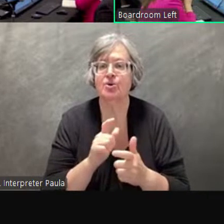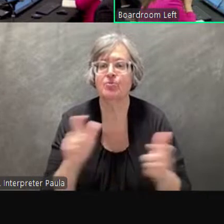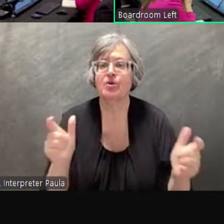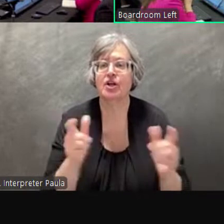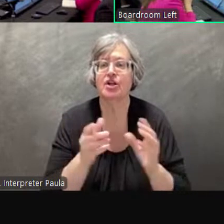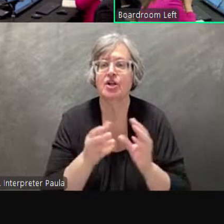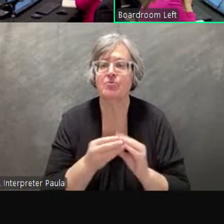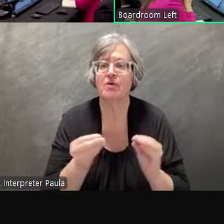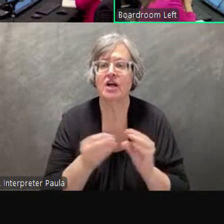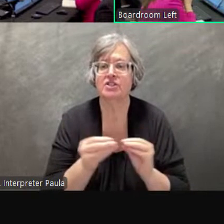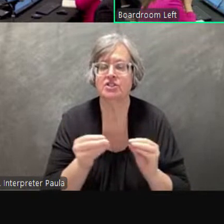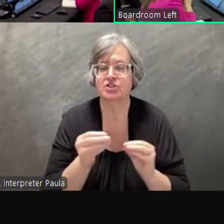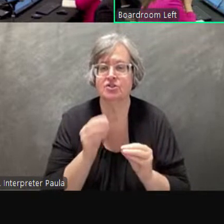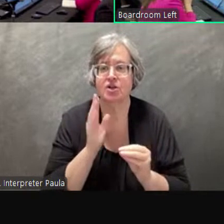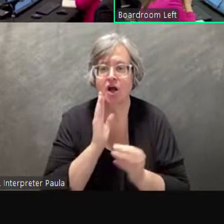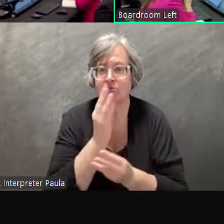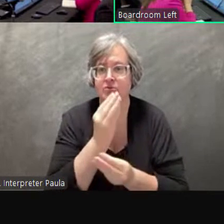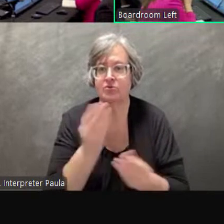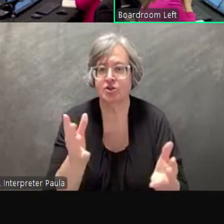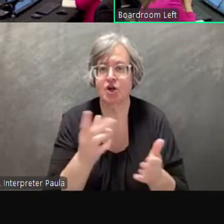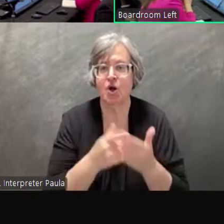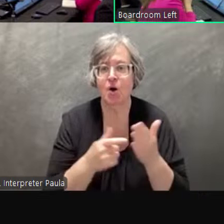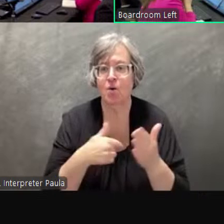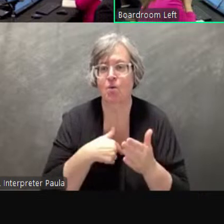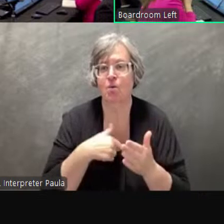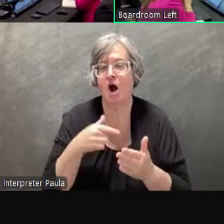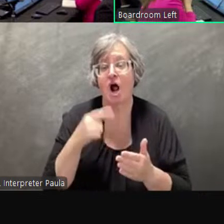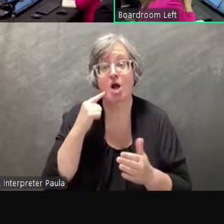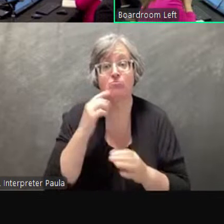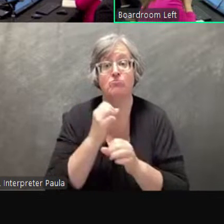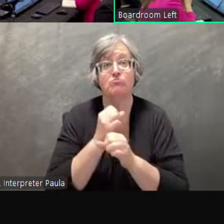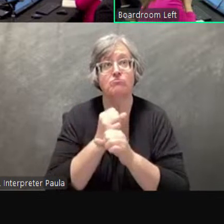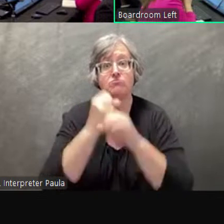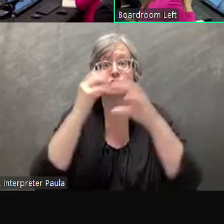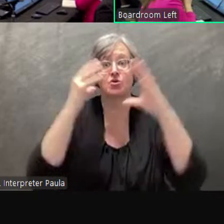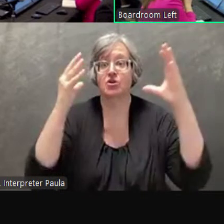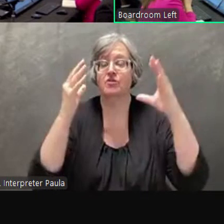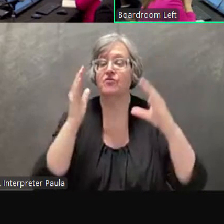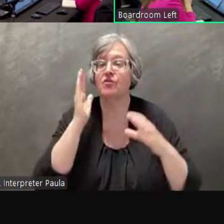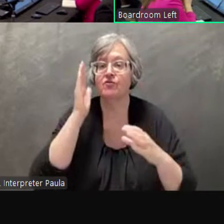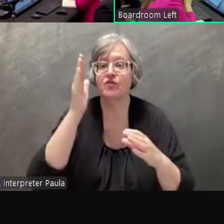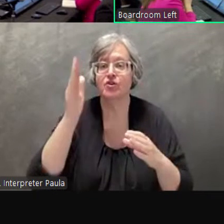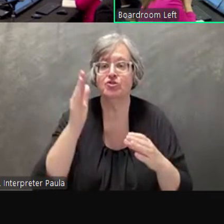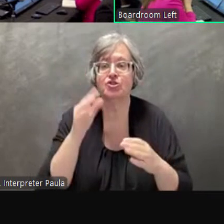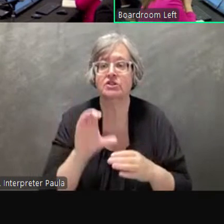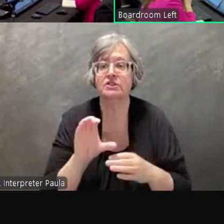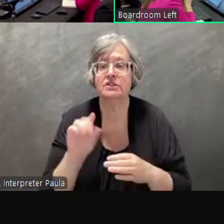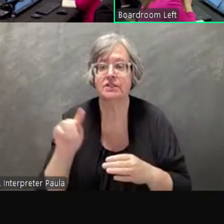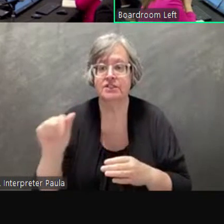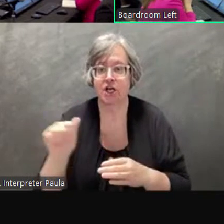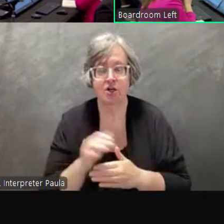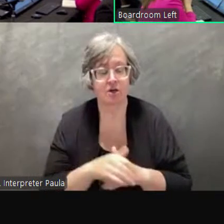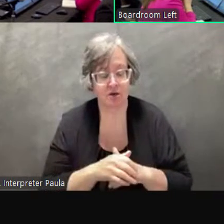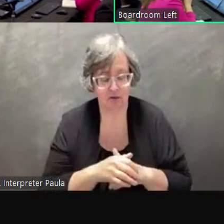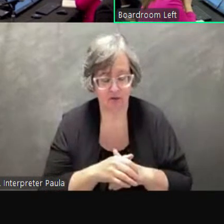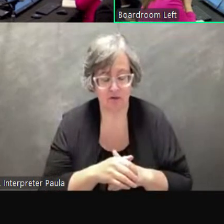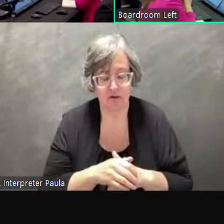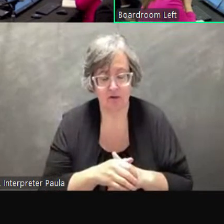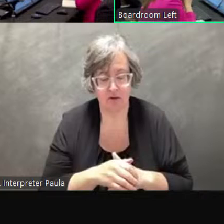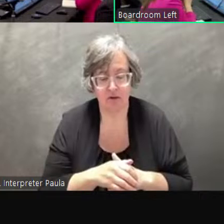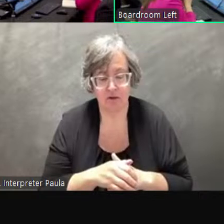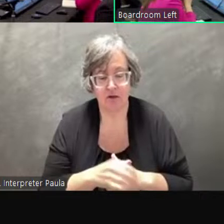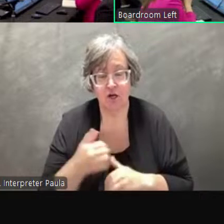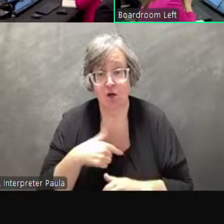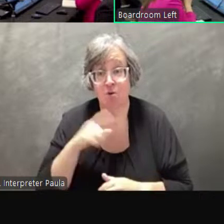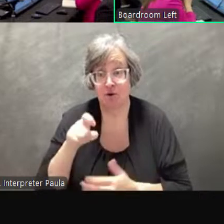giving directly around what I believe the future of public transportation can look like, and why we believe that we need the